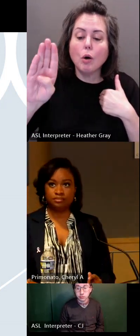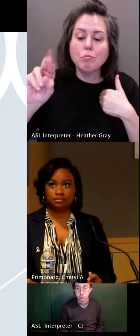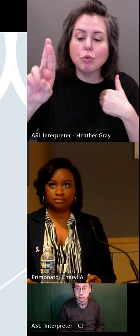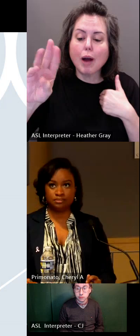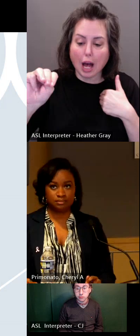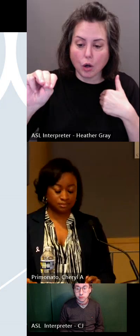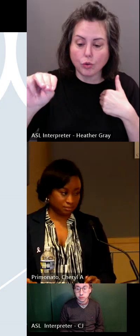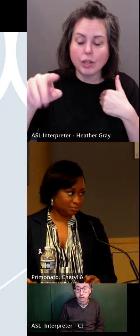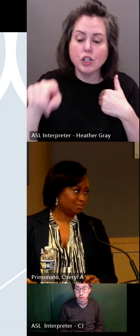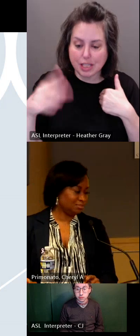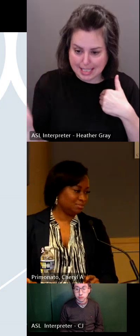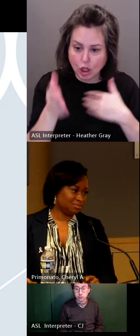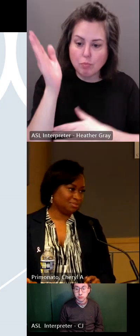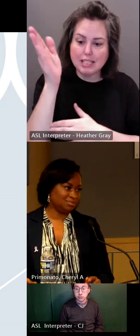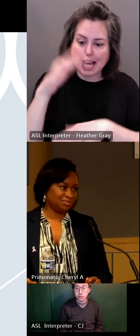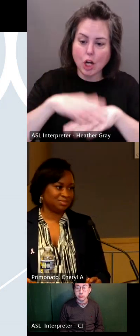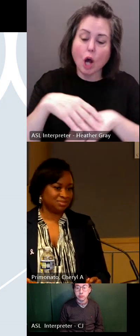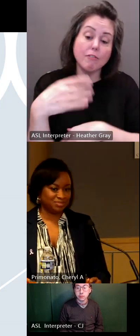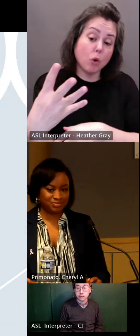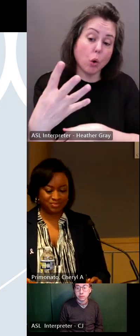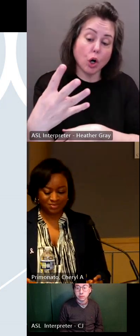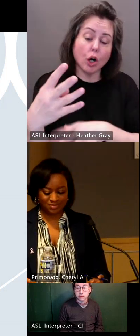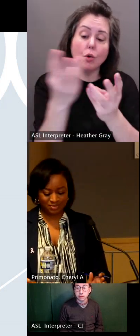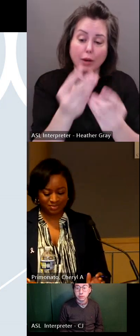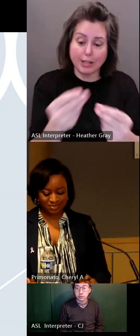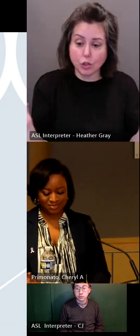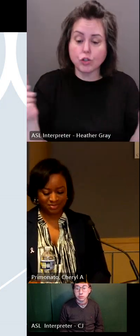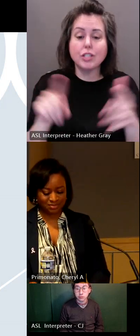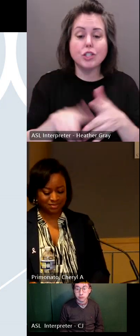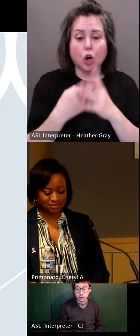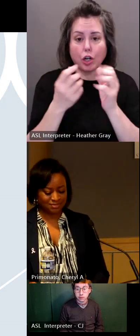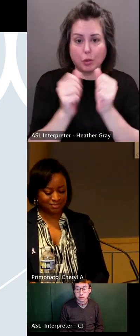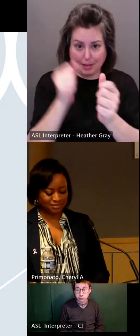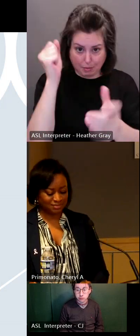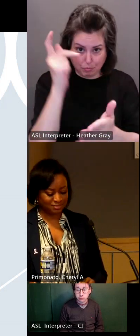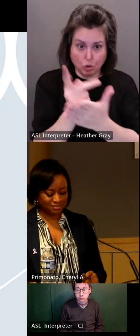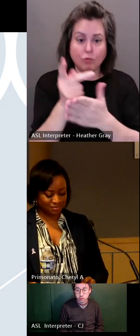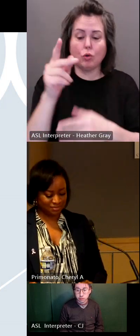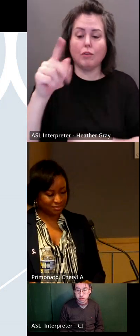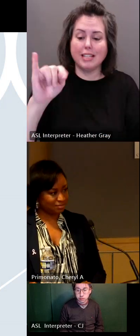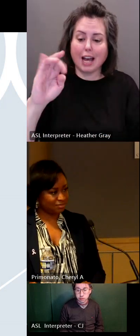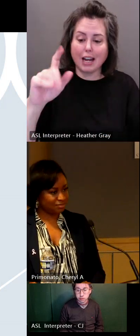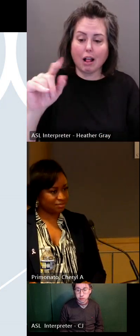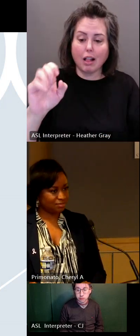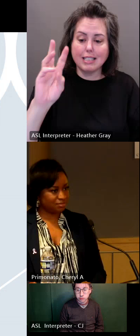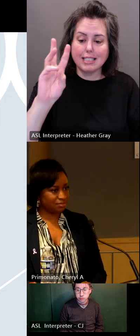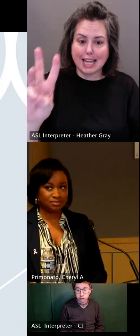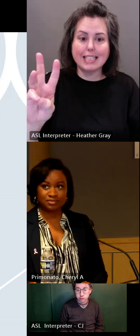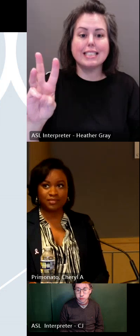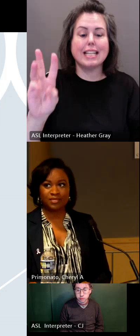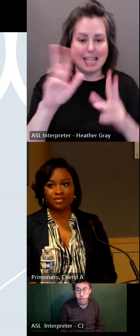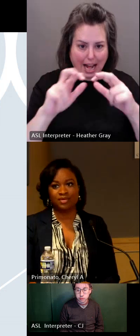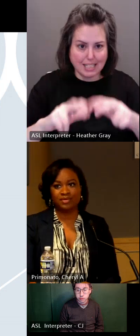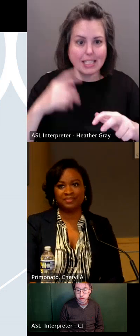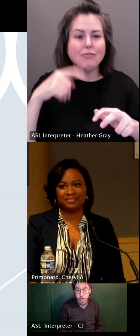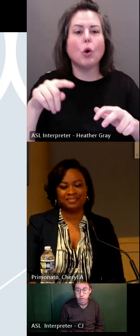resolutions, starting with the authorization to approve Title VI analysis for the proposed Partner Pass program.